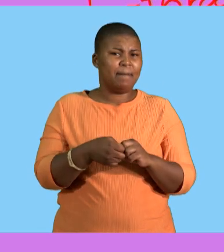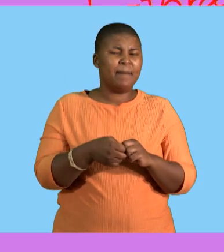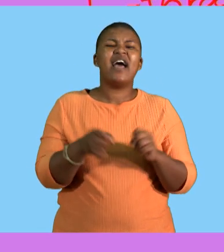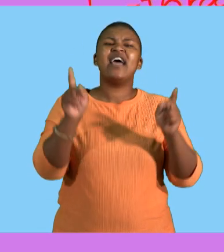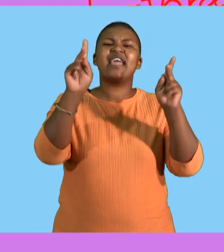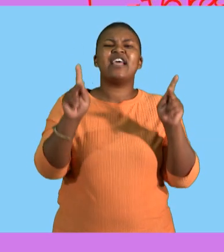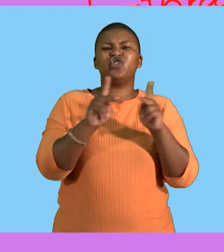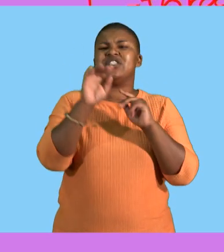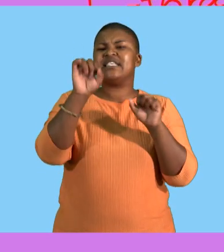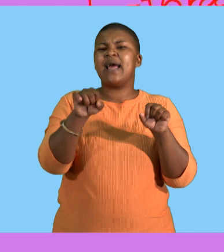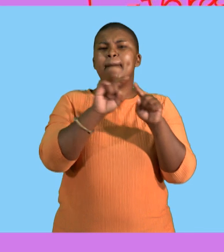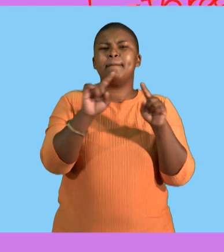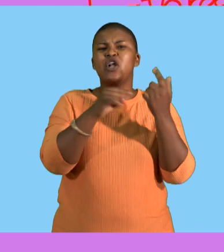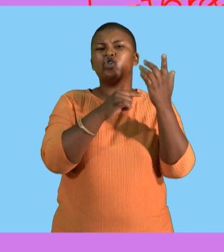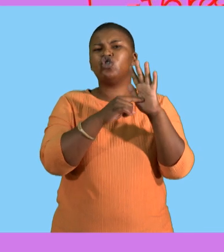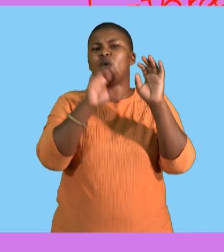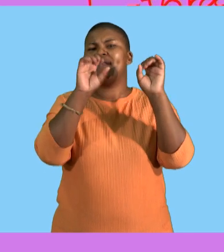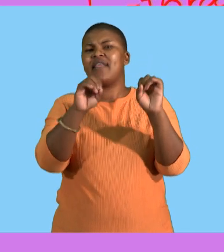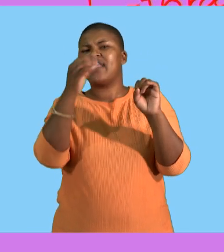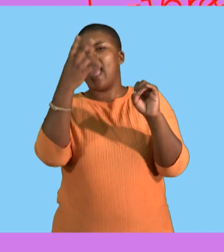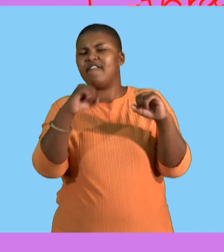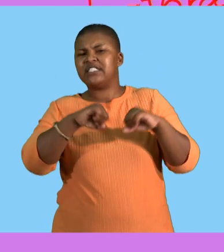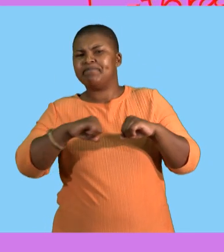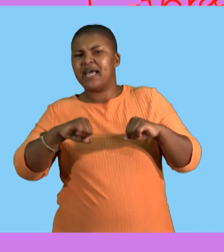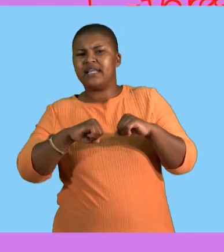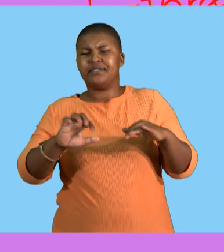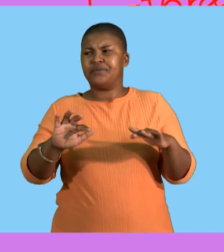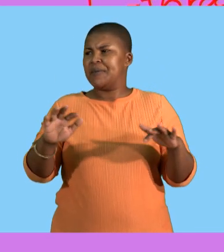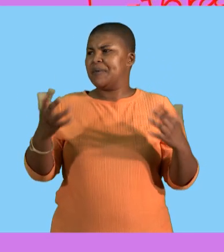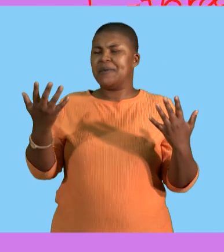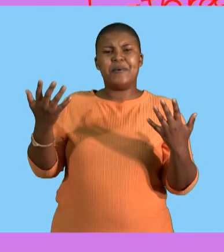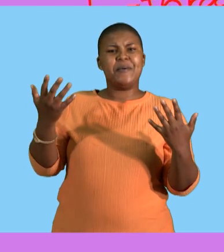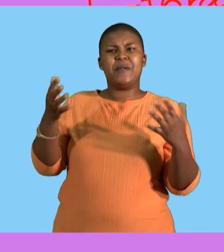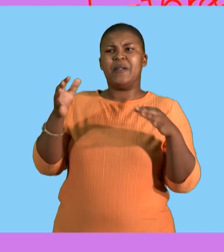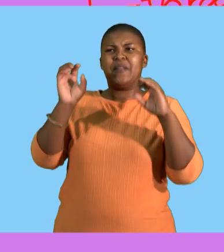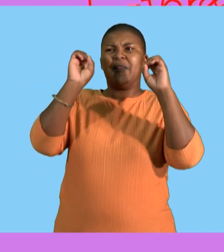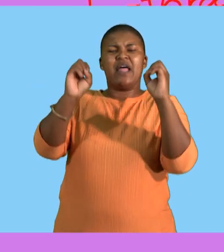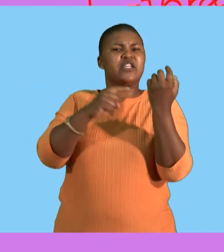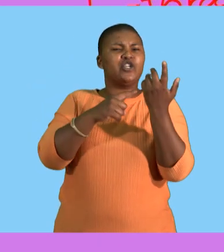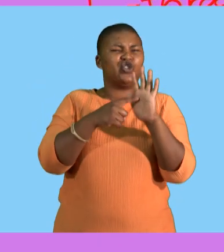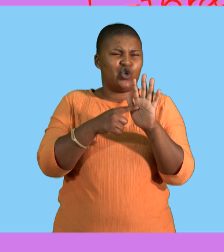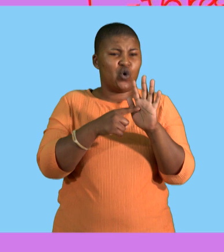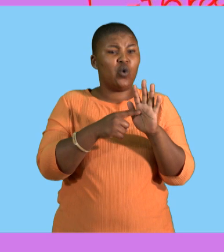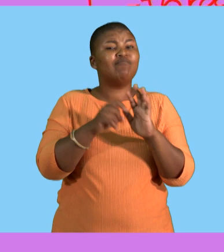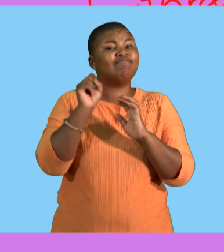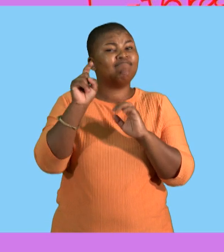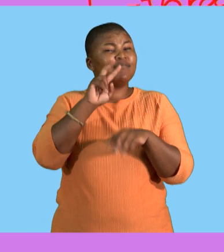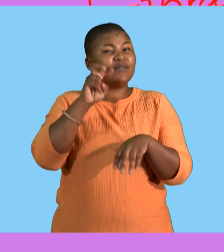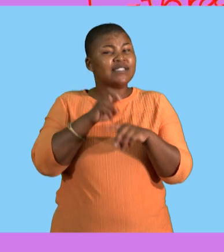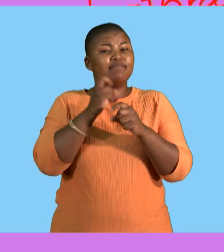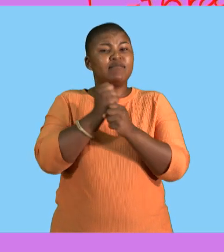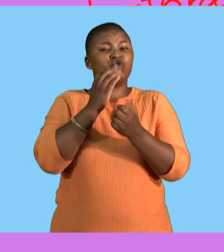fittings. It doesn't show you if there's space for whatever and what he plans to put in there. So he needs to be